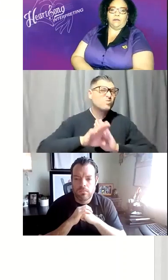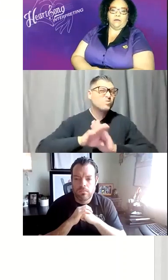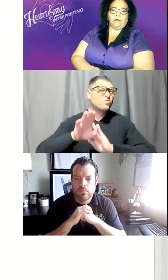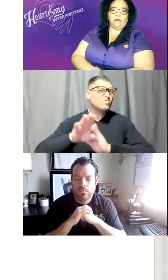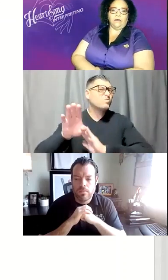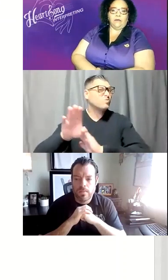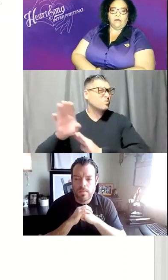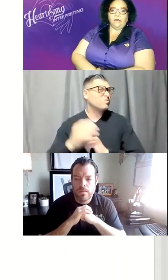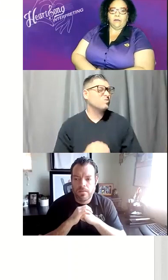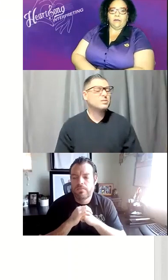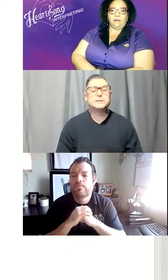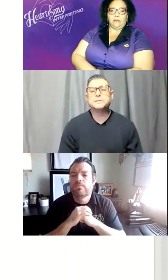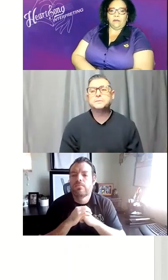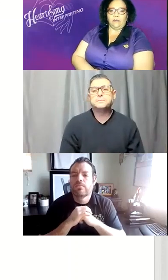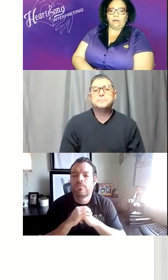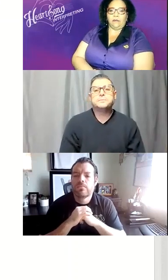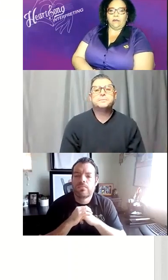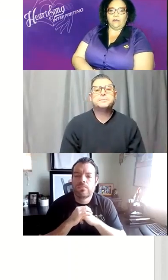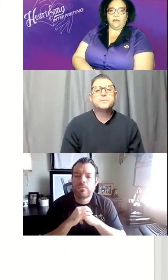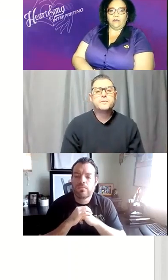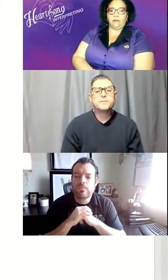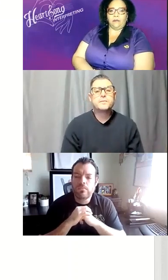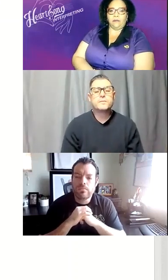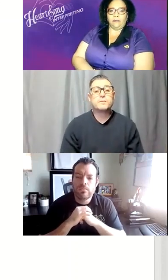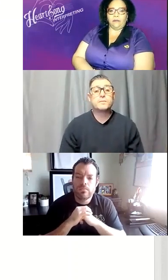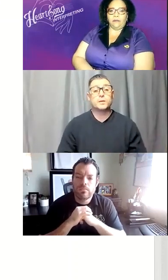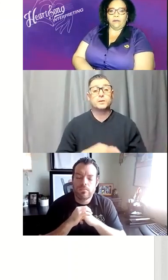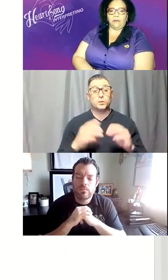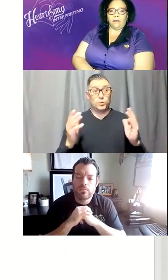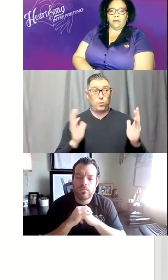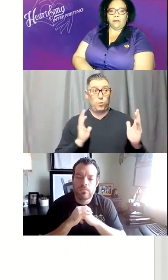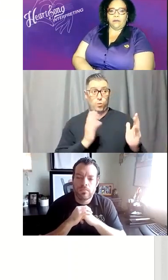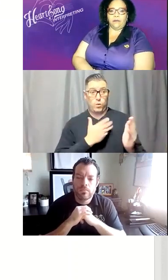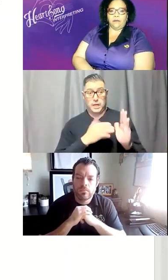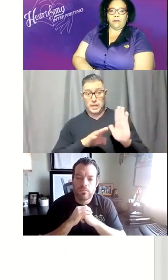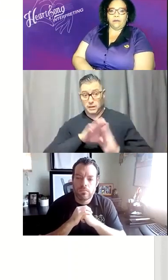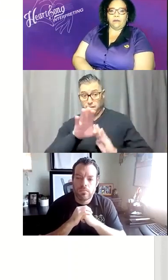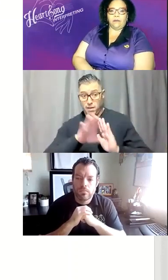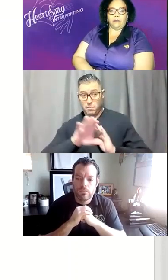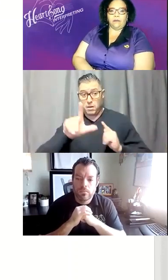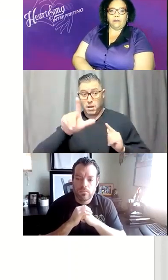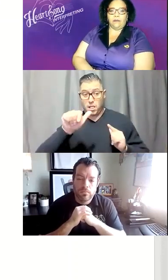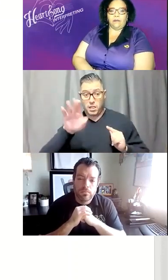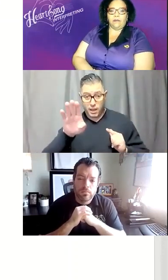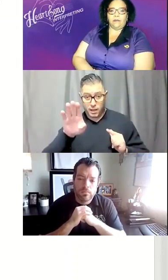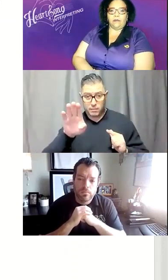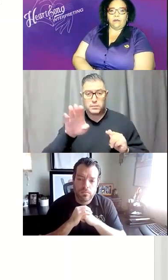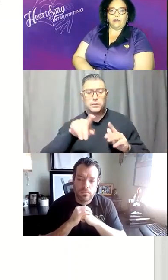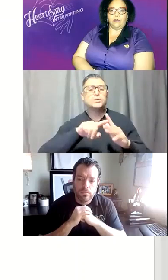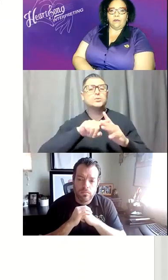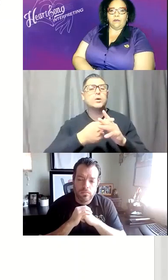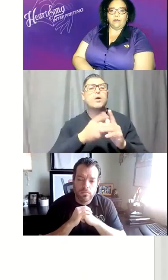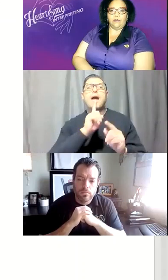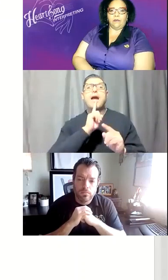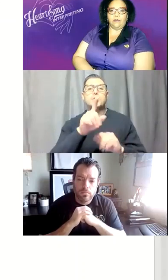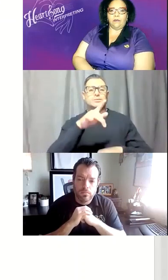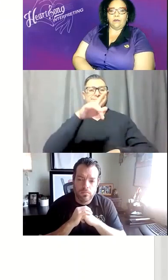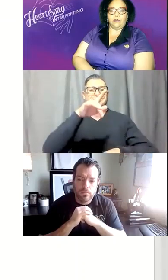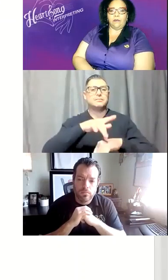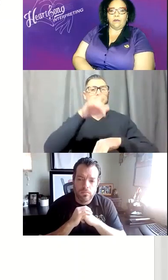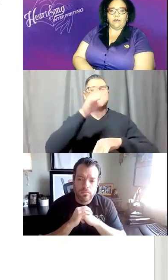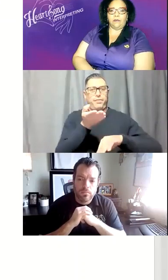Part of developing the American Sign Language Lab, we started off as a physical lab on